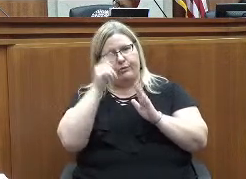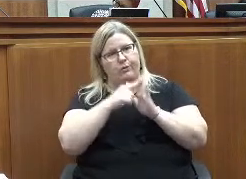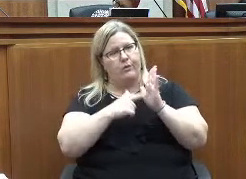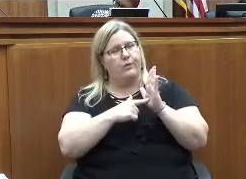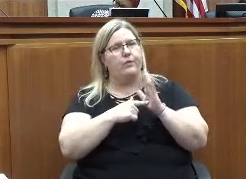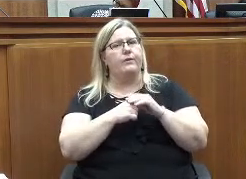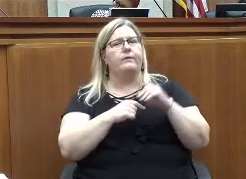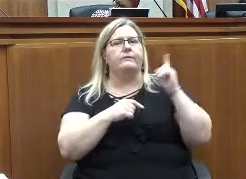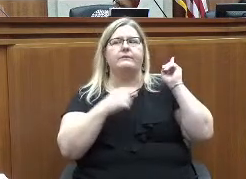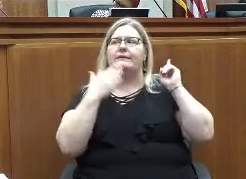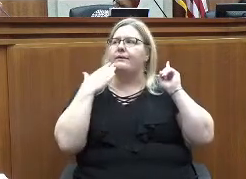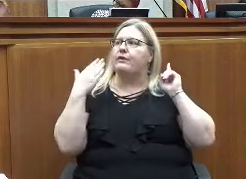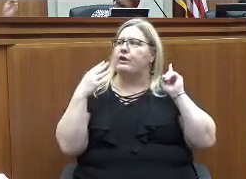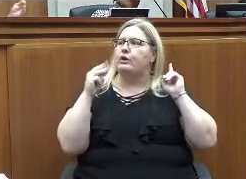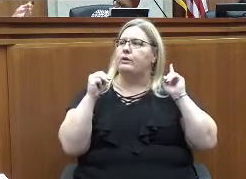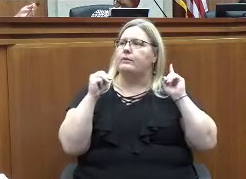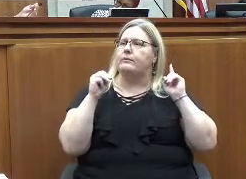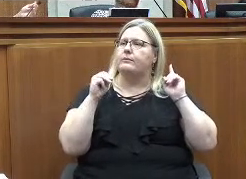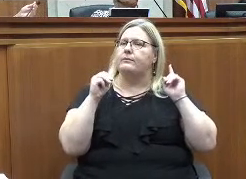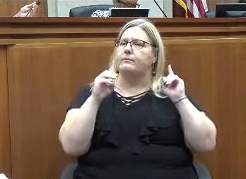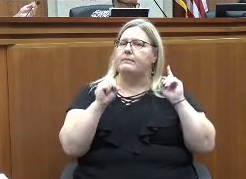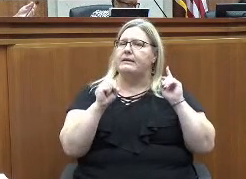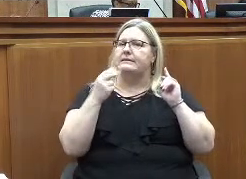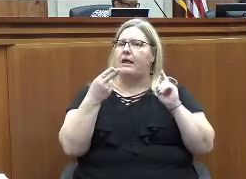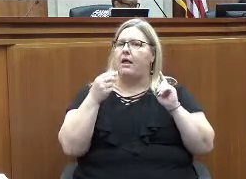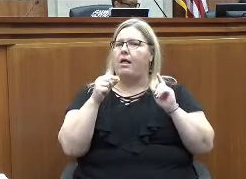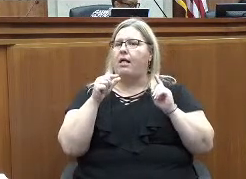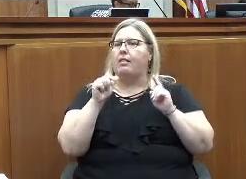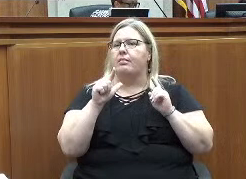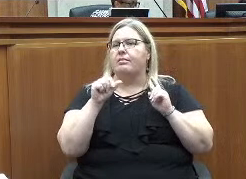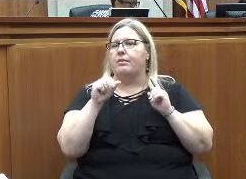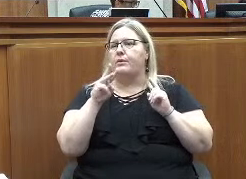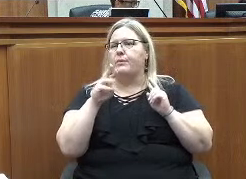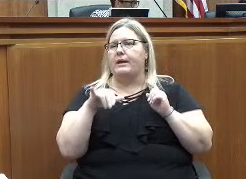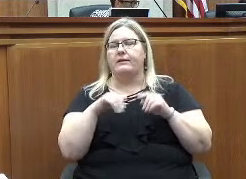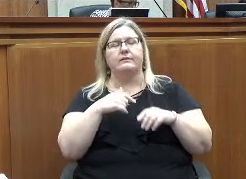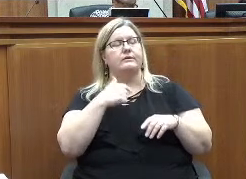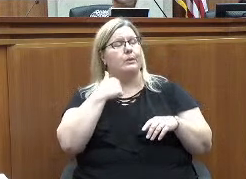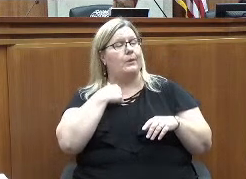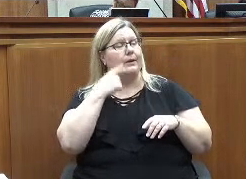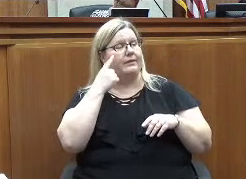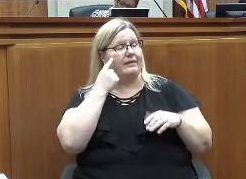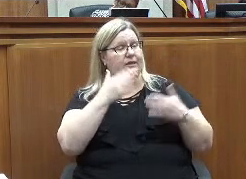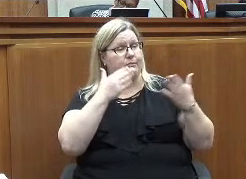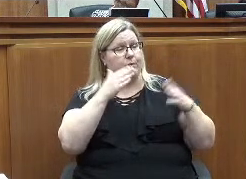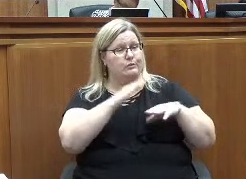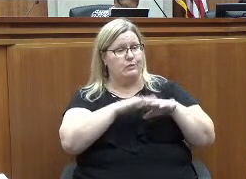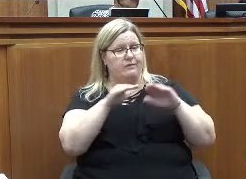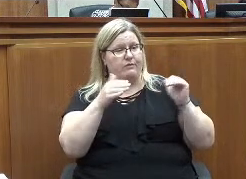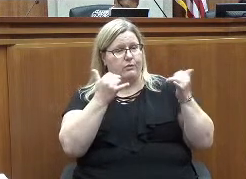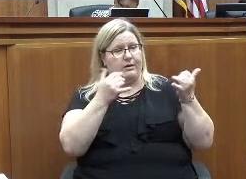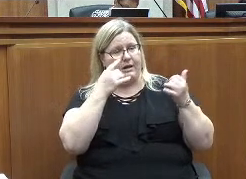Thank you, Ms. Holloway. Sure. So I think the motion on the floor with the amendment is that